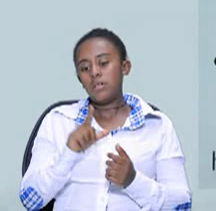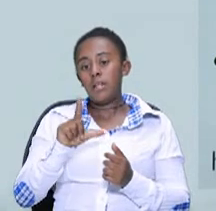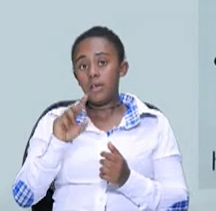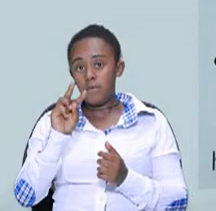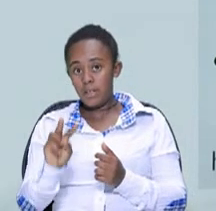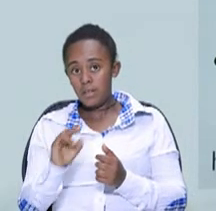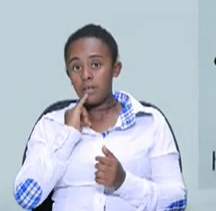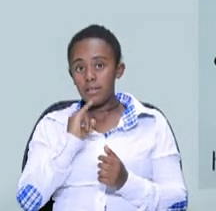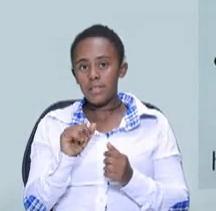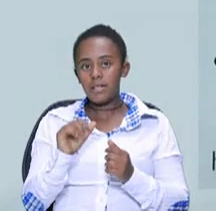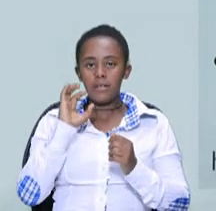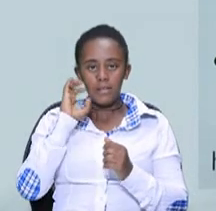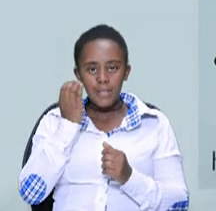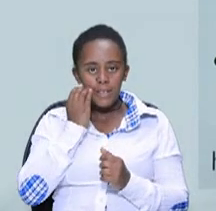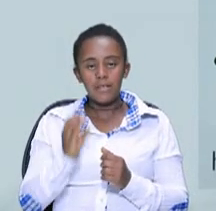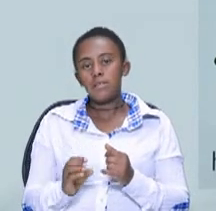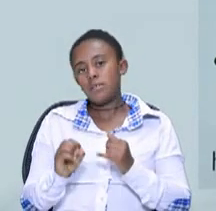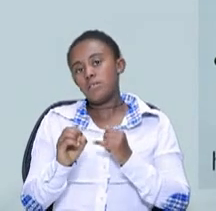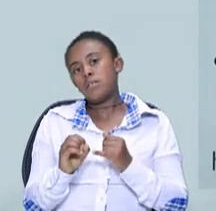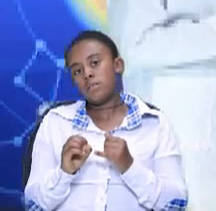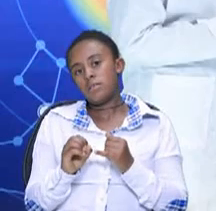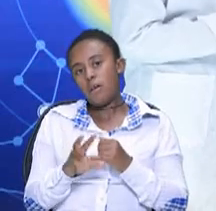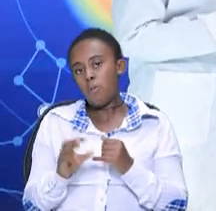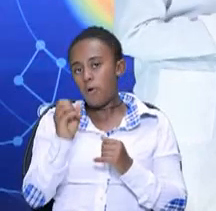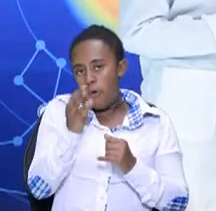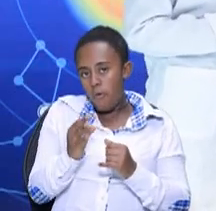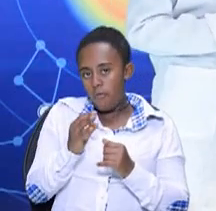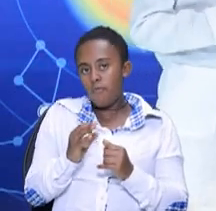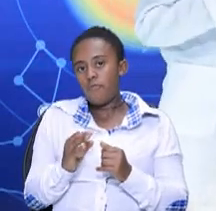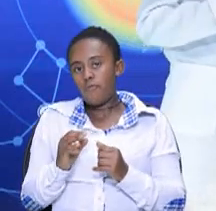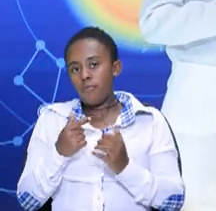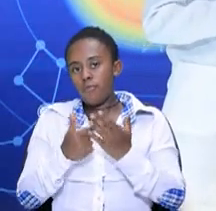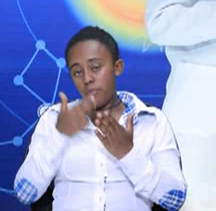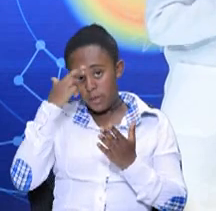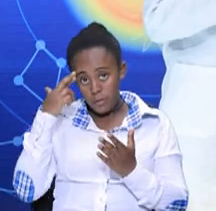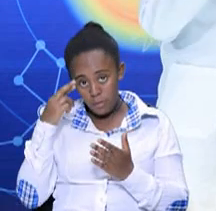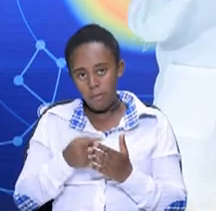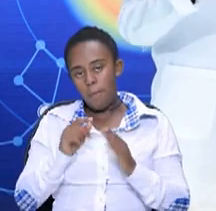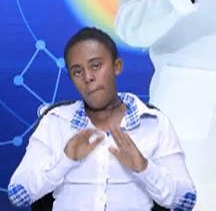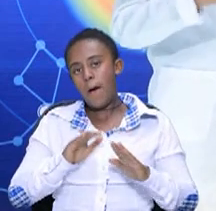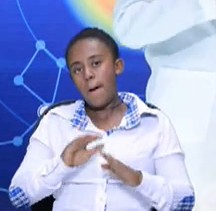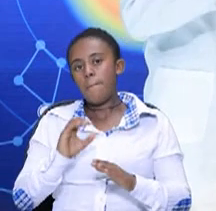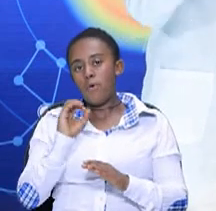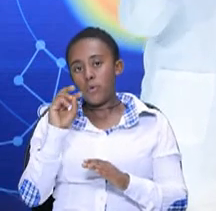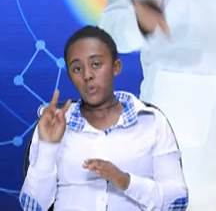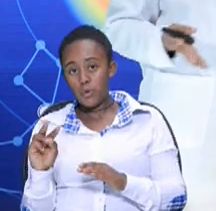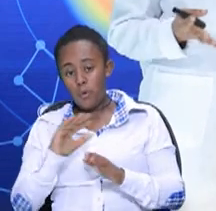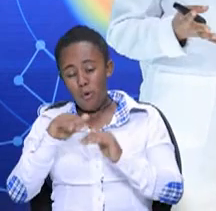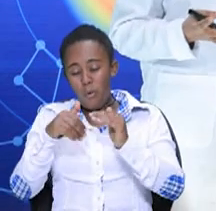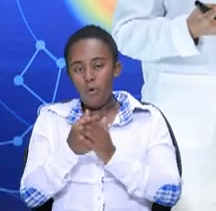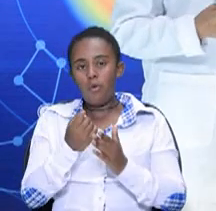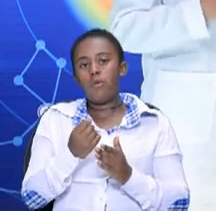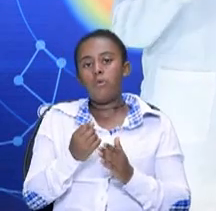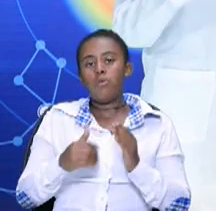left ventricle is the thickest chamber of our heart. This is because it can pump oxygenated blood all over